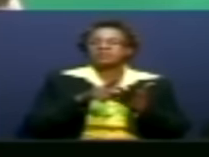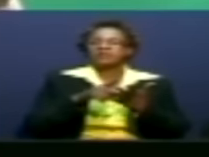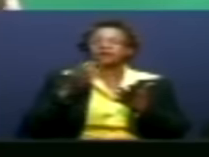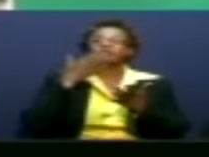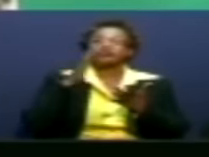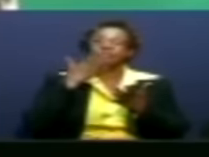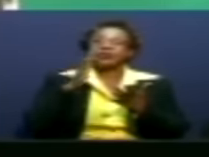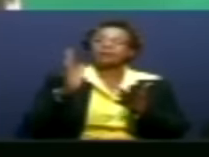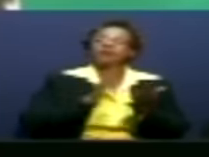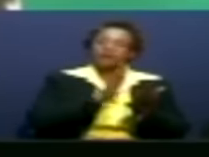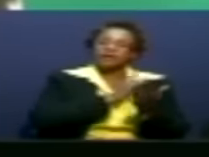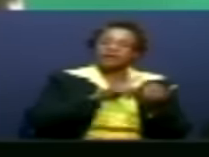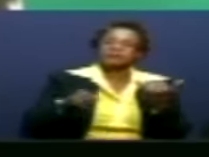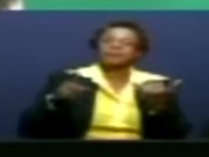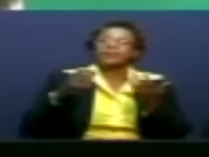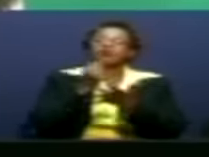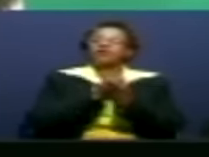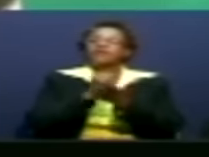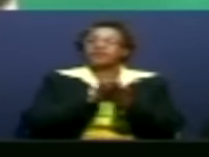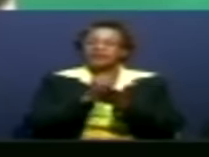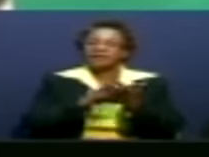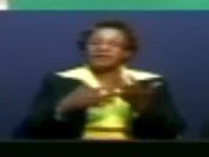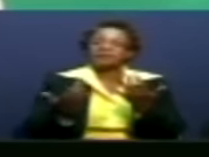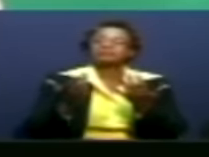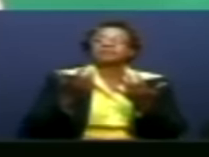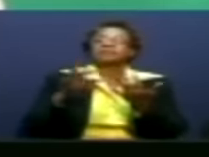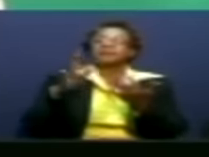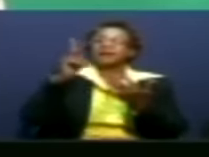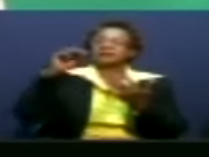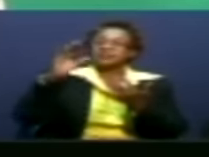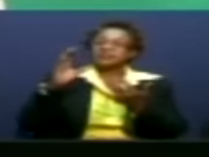loans here, coffee, loans here, KMC.